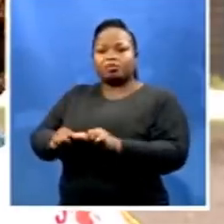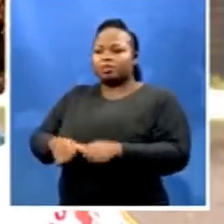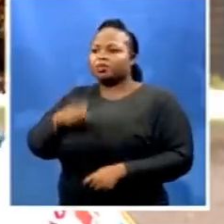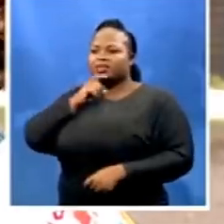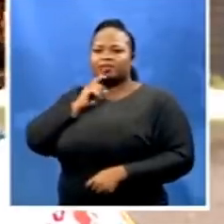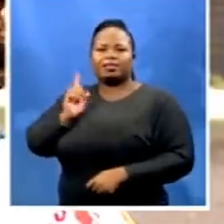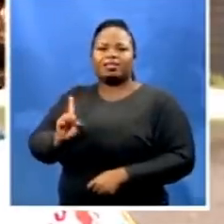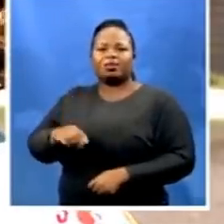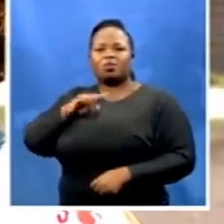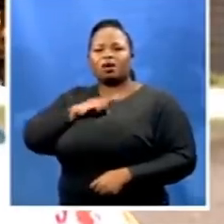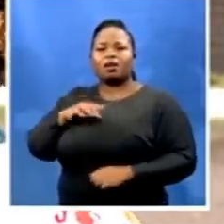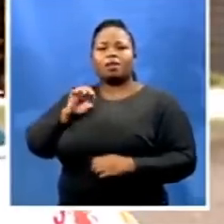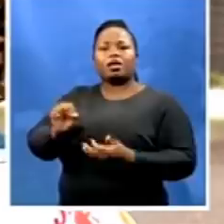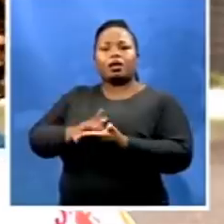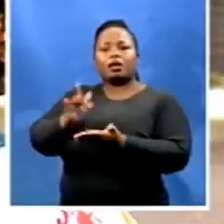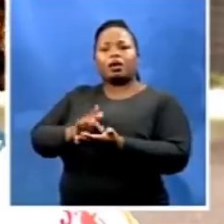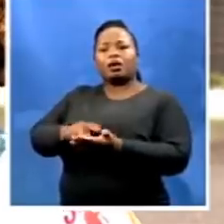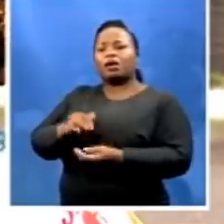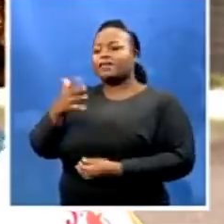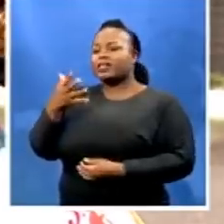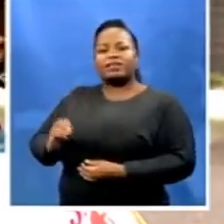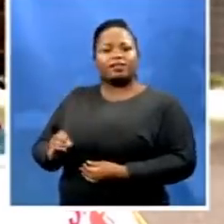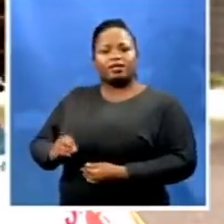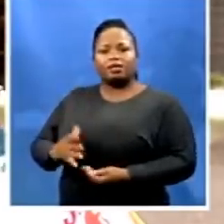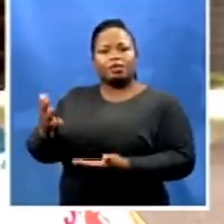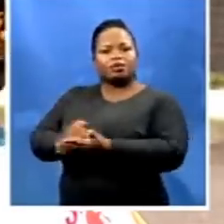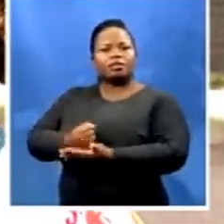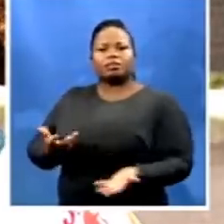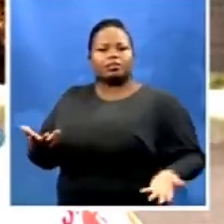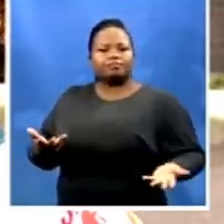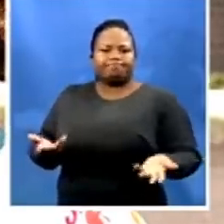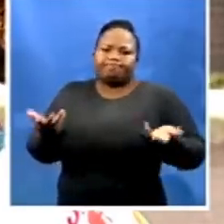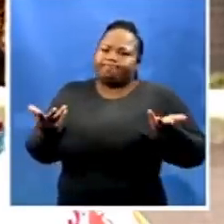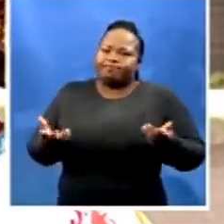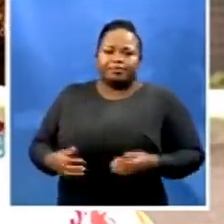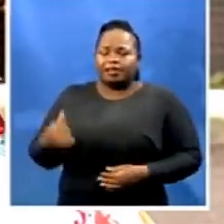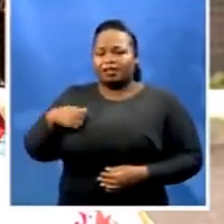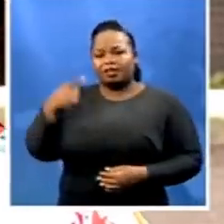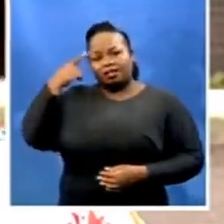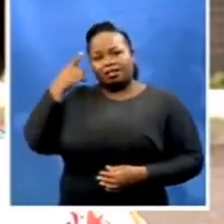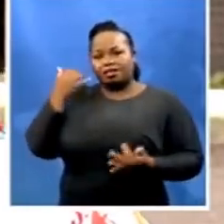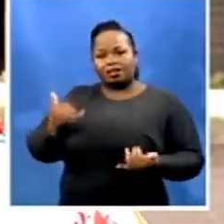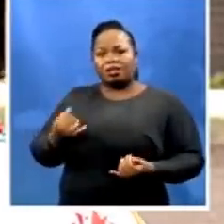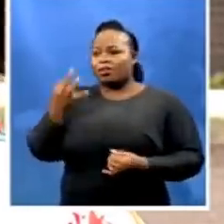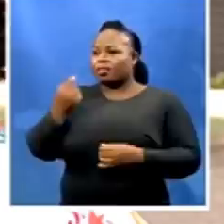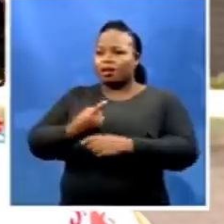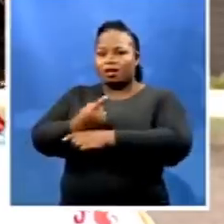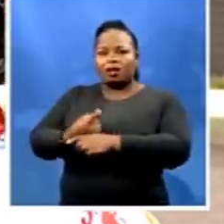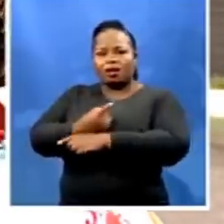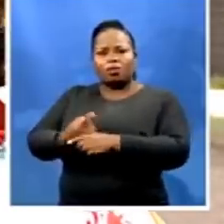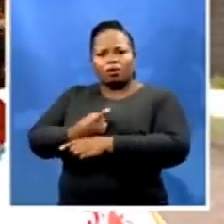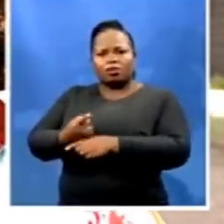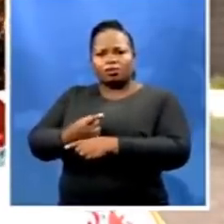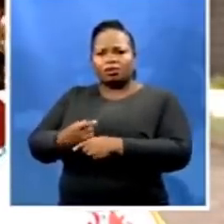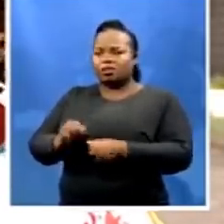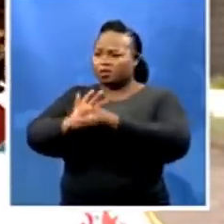awu-50 nje. I think we're spending 3 hours the way umonakalo oyiwona la esikoleni.